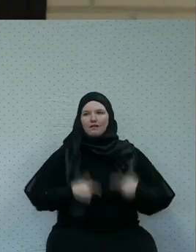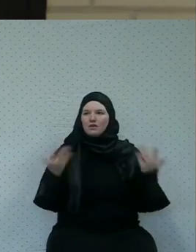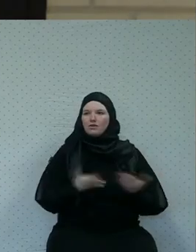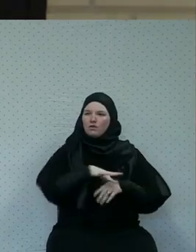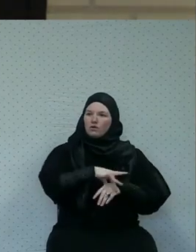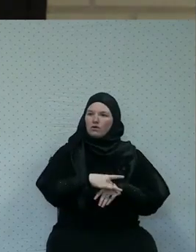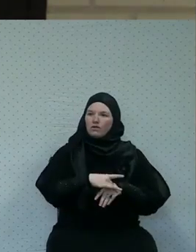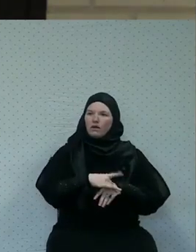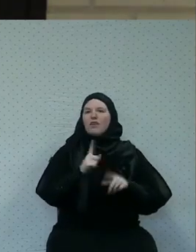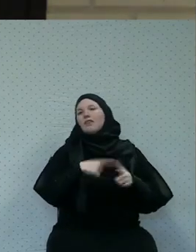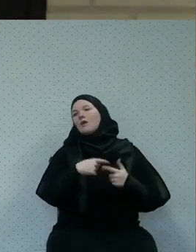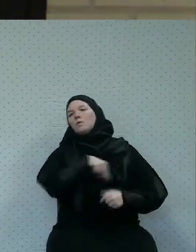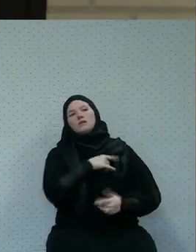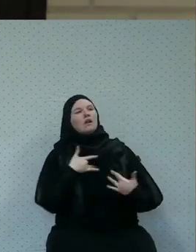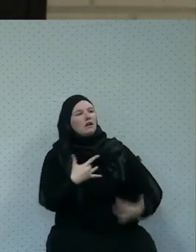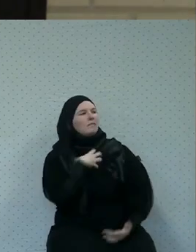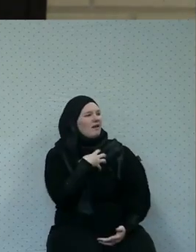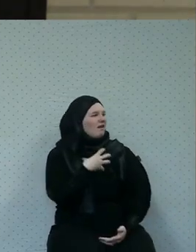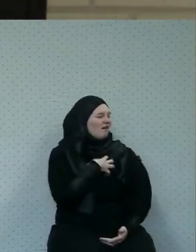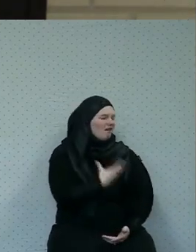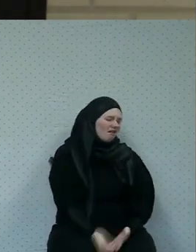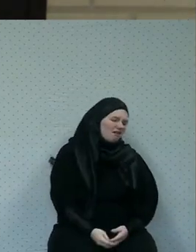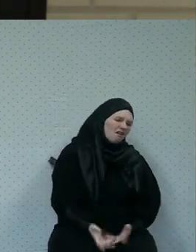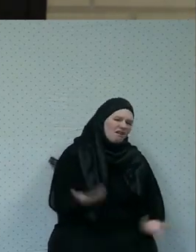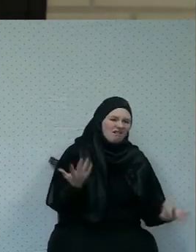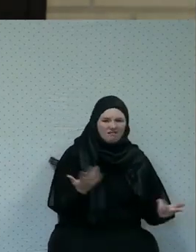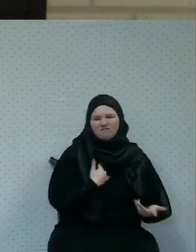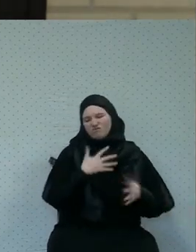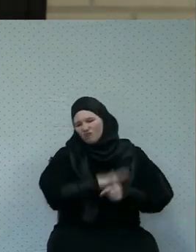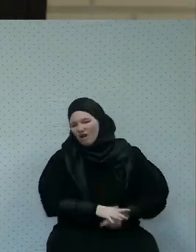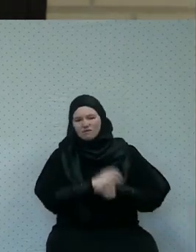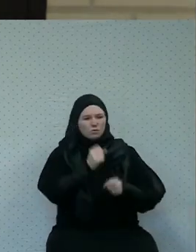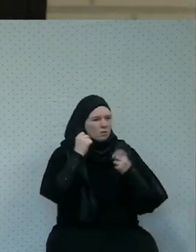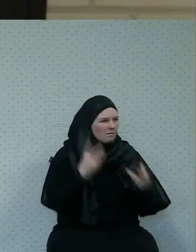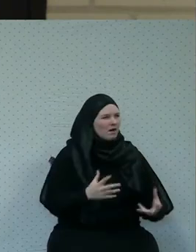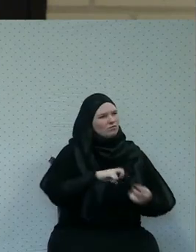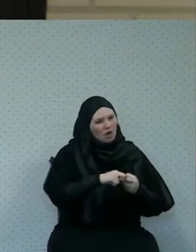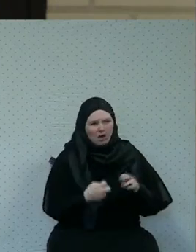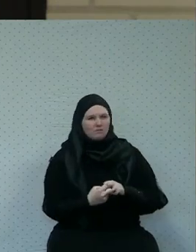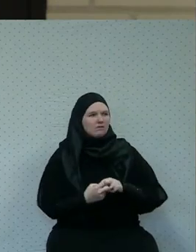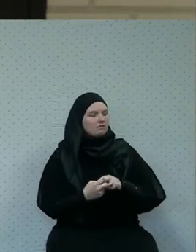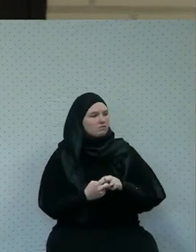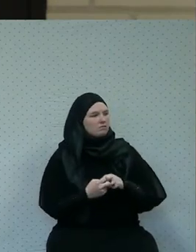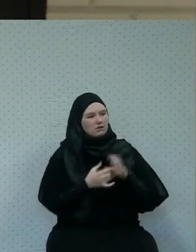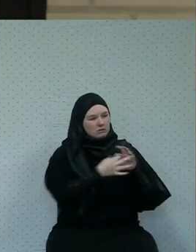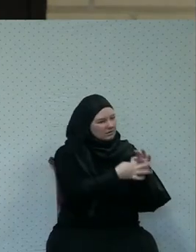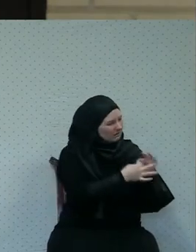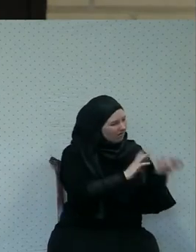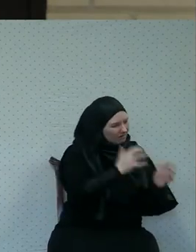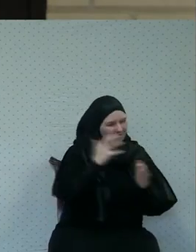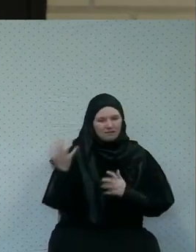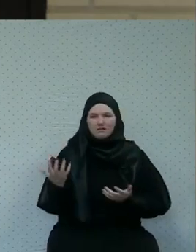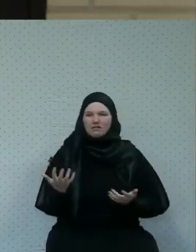And then we complain. There's a lot of anxiety, a lot of stress, a lot of tension in all relationships, and then we